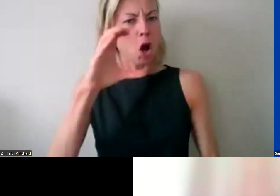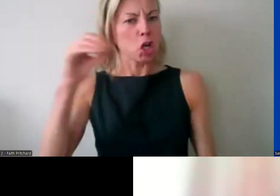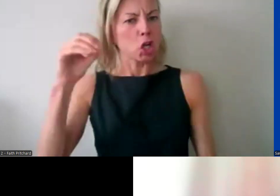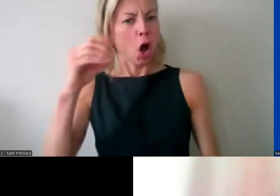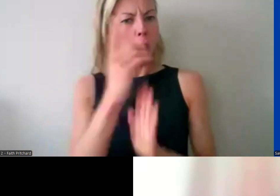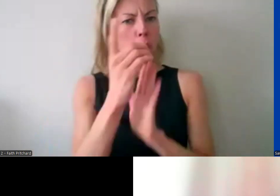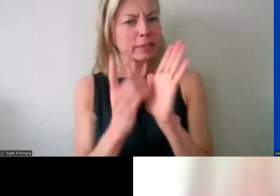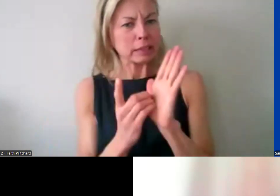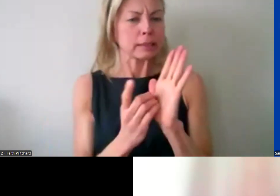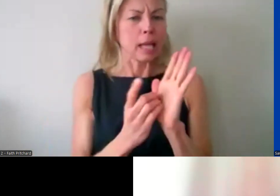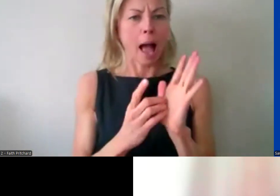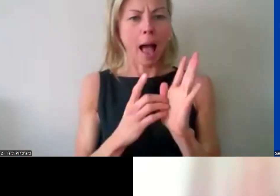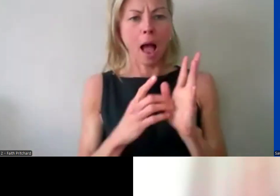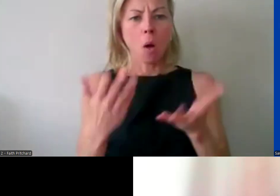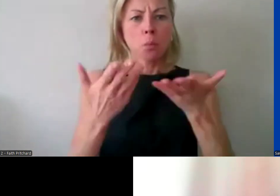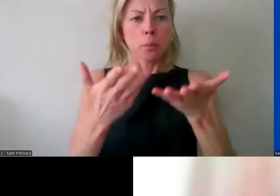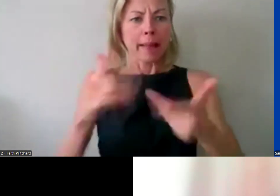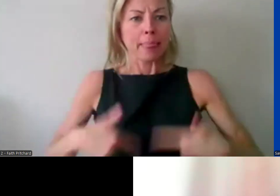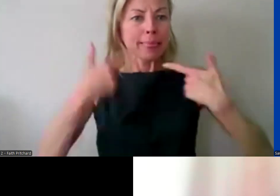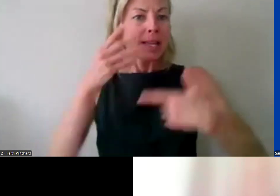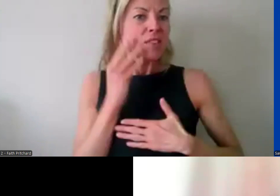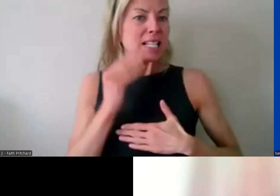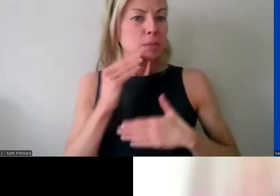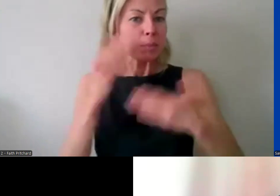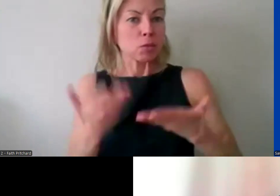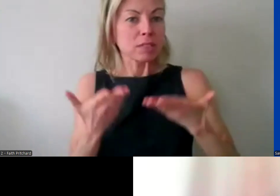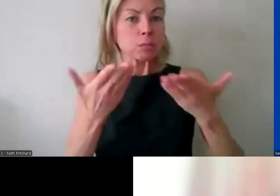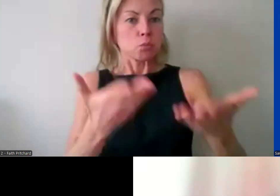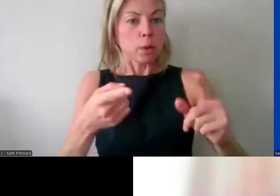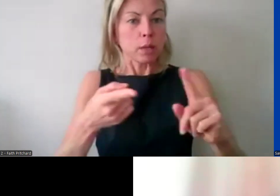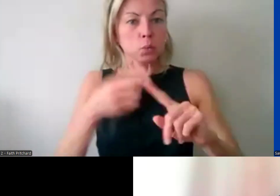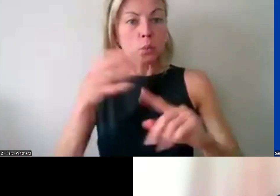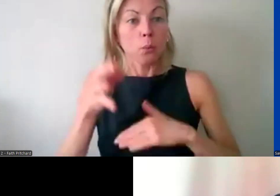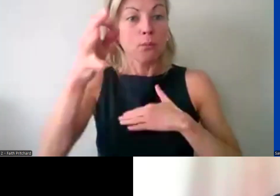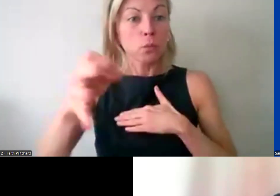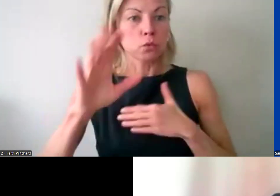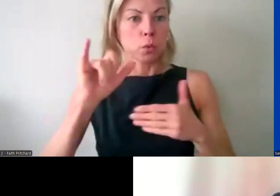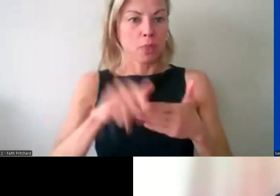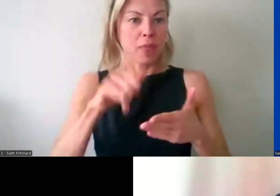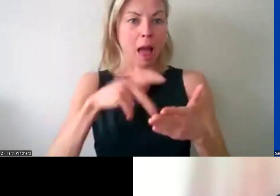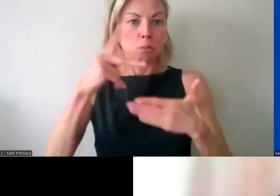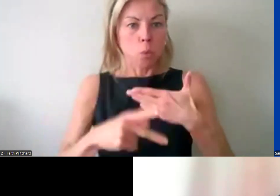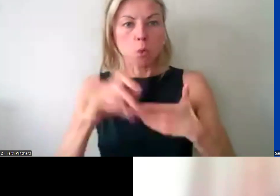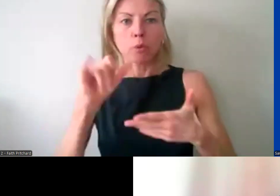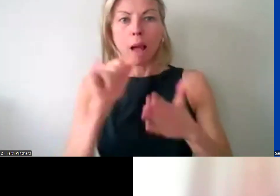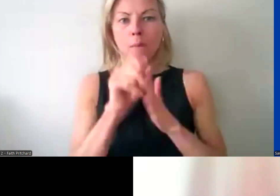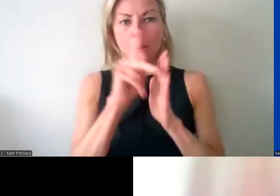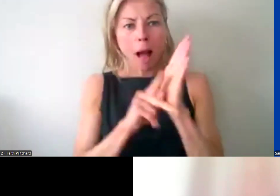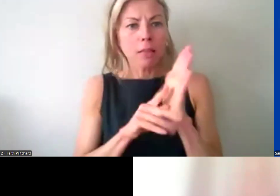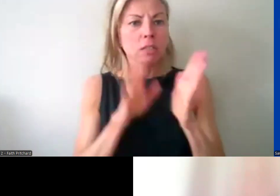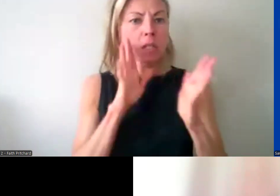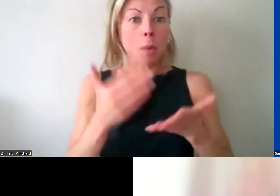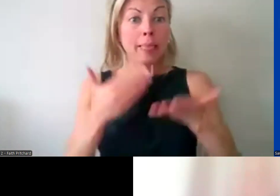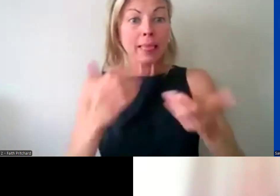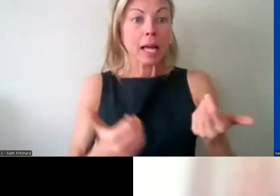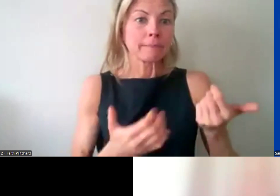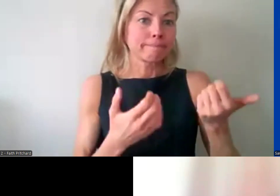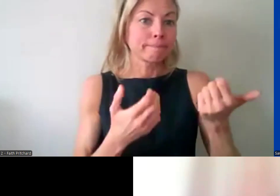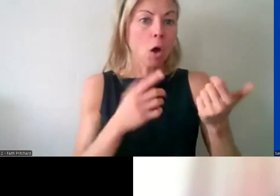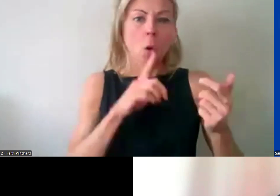bringing that lived experience into the future of that program or policy. So I would encourage you to. Wonderful